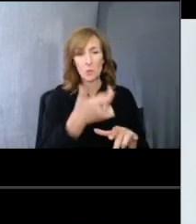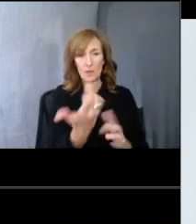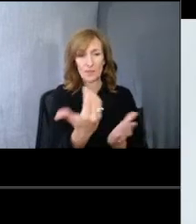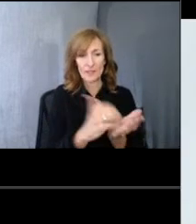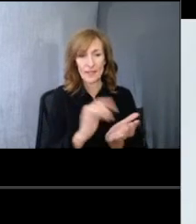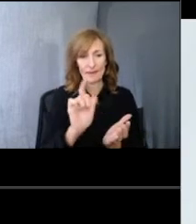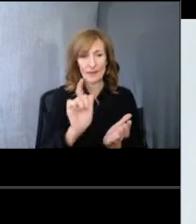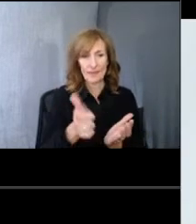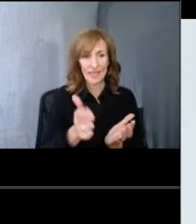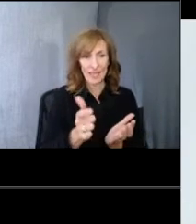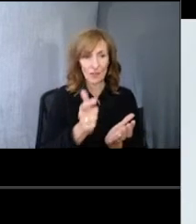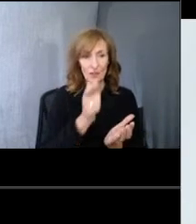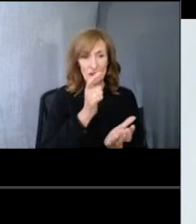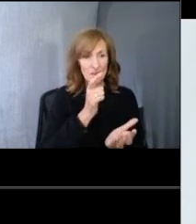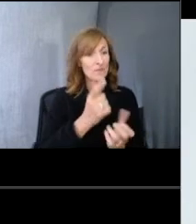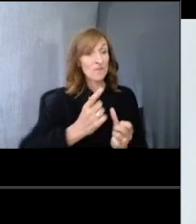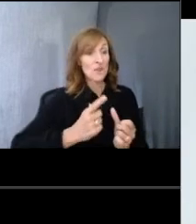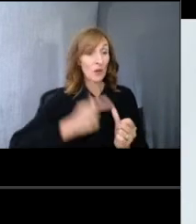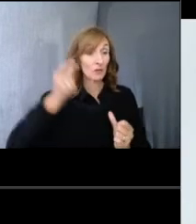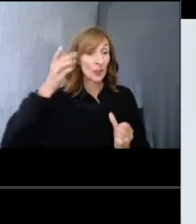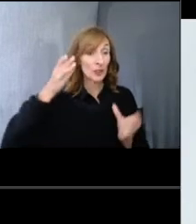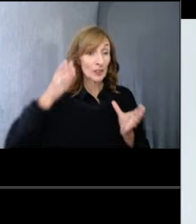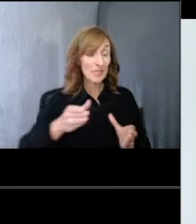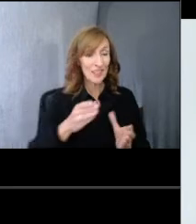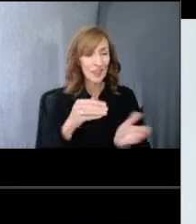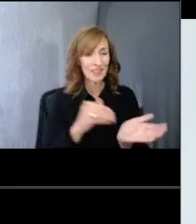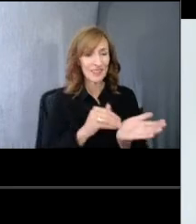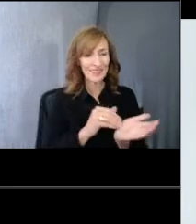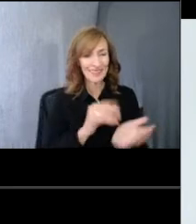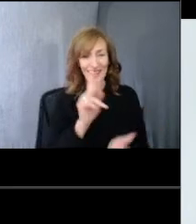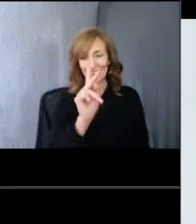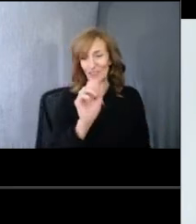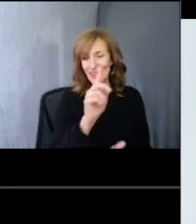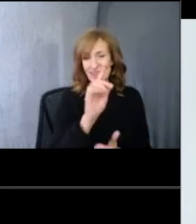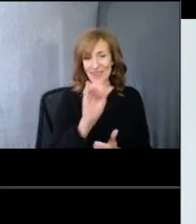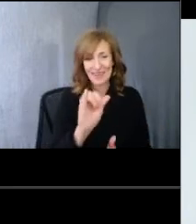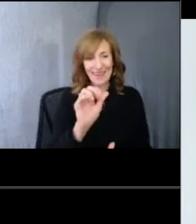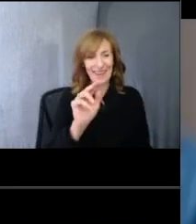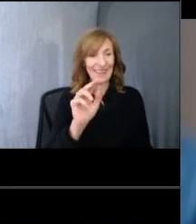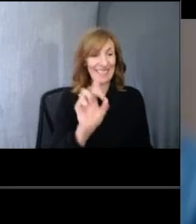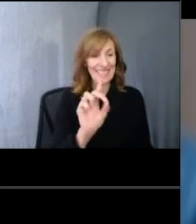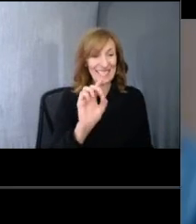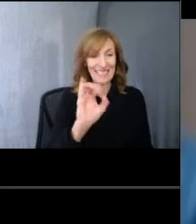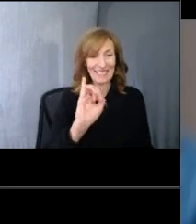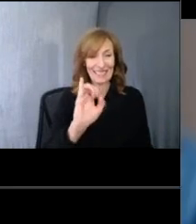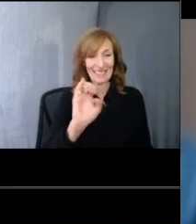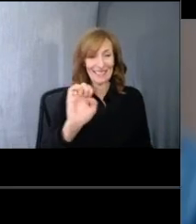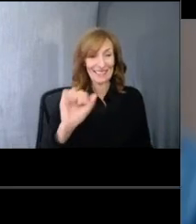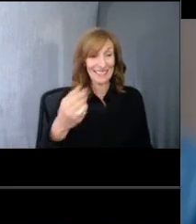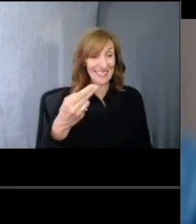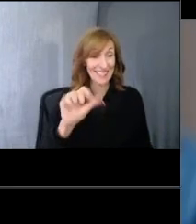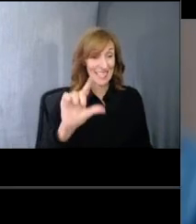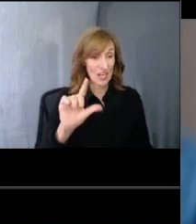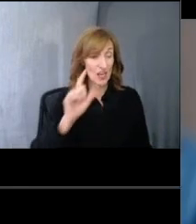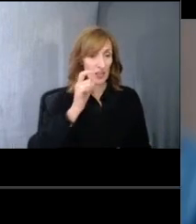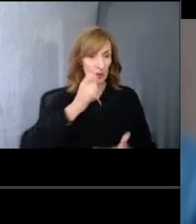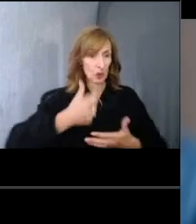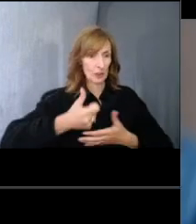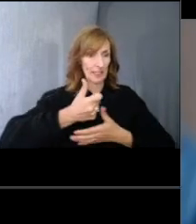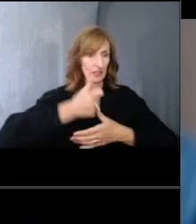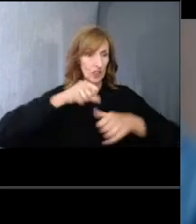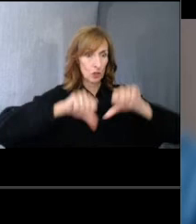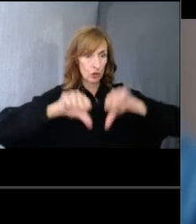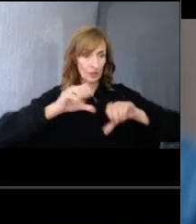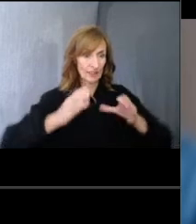Kelly Diehl, our Senior Director of Science and Communications. Welcome, Dr. Diehl. Thanks, Sean, for that great introduction,